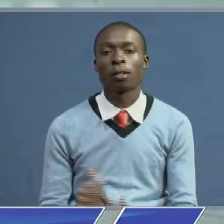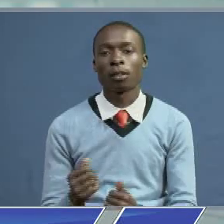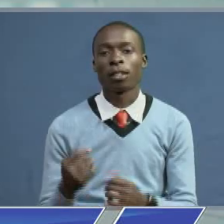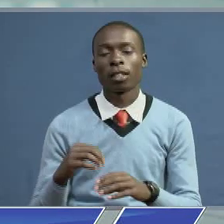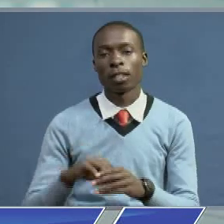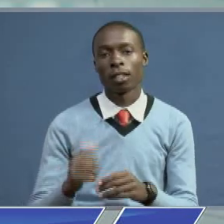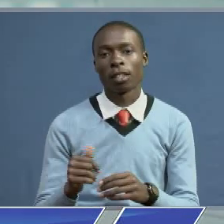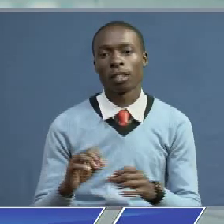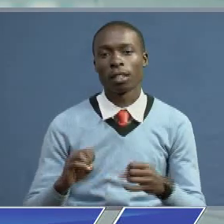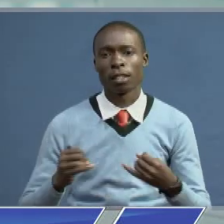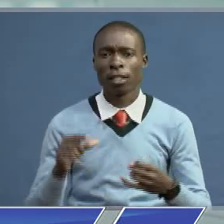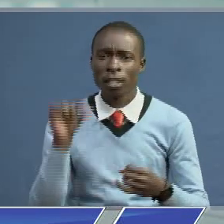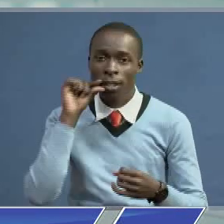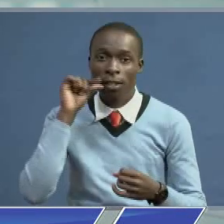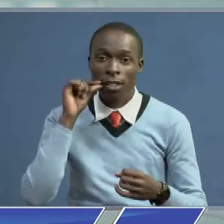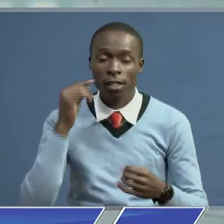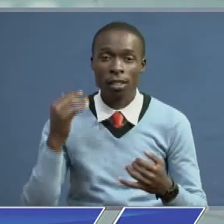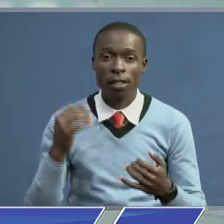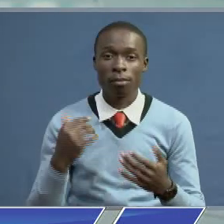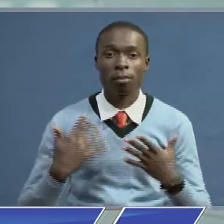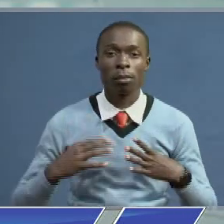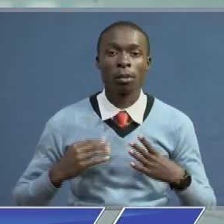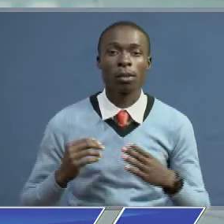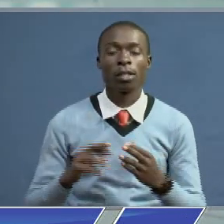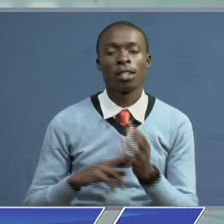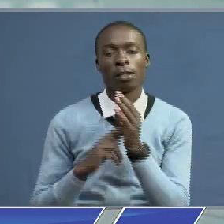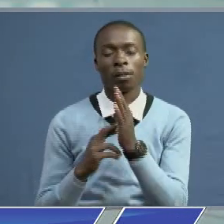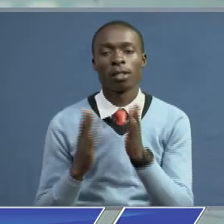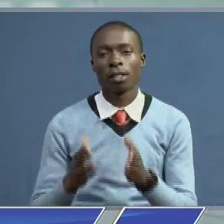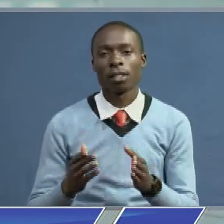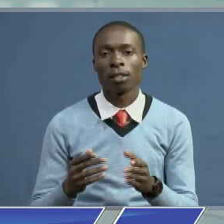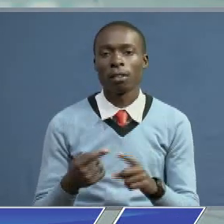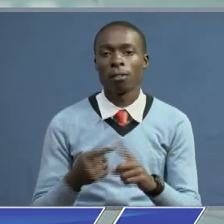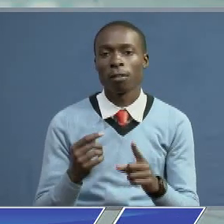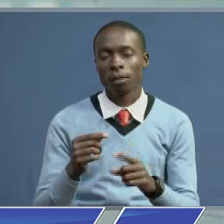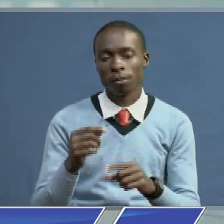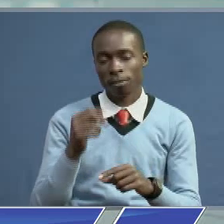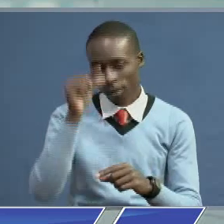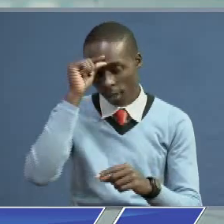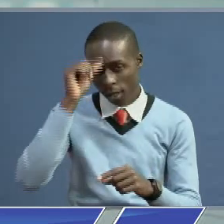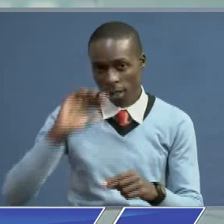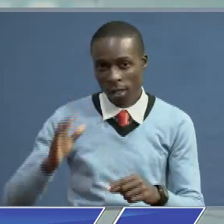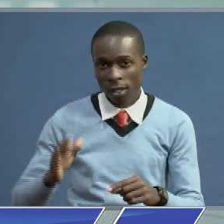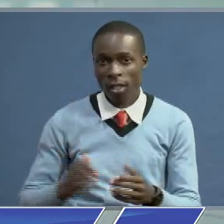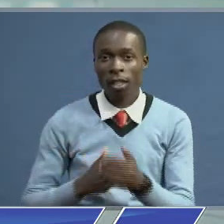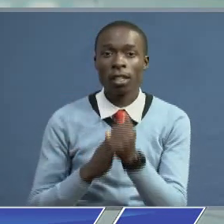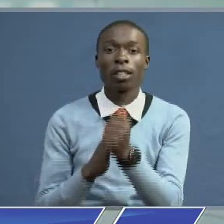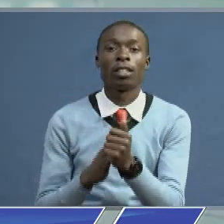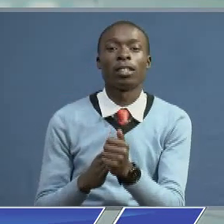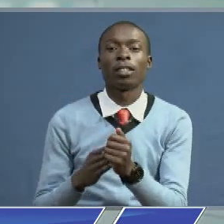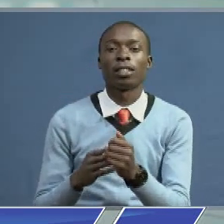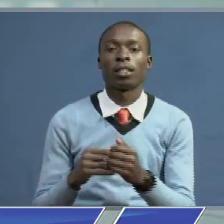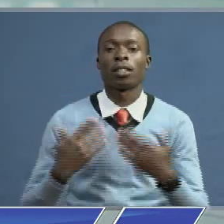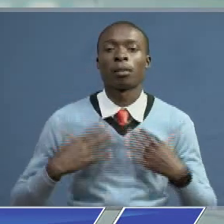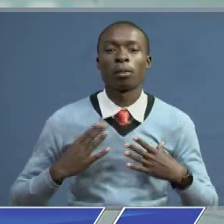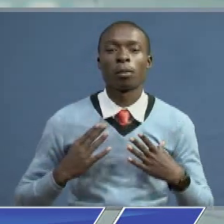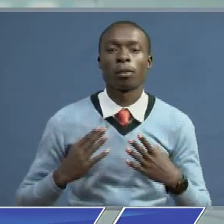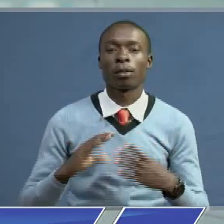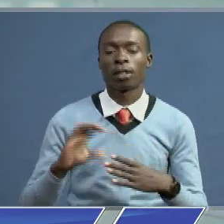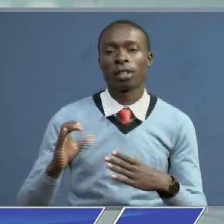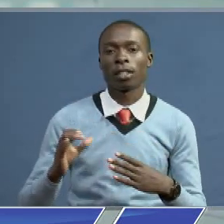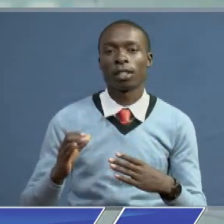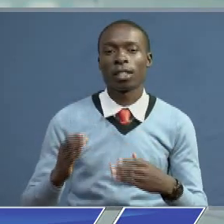Well, now in other news, Garissa residents and representatives from Garissa County Government, led by several County Executive Committee members,